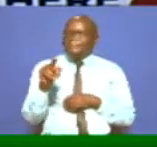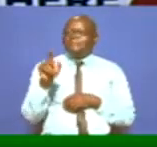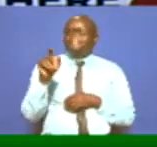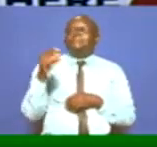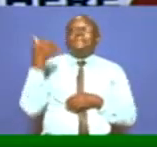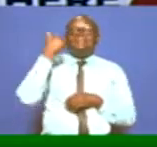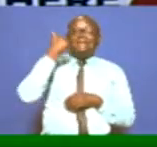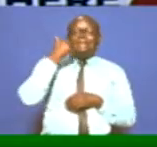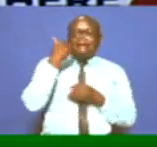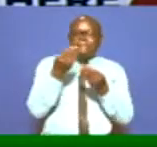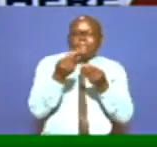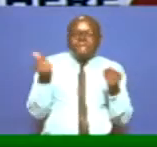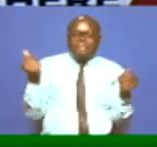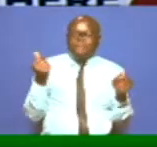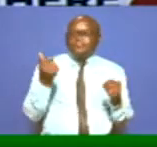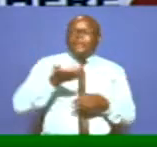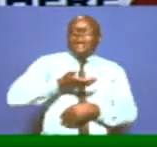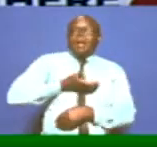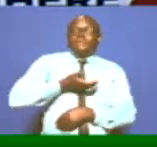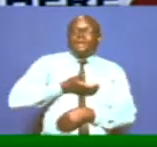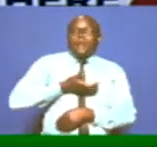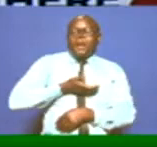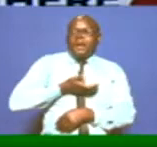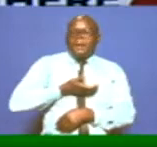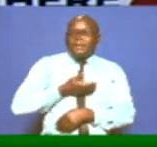Eradication Council. E.